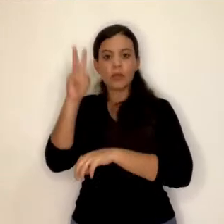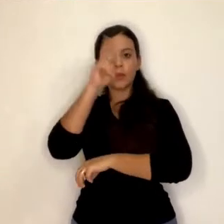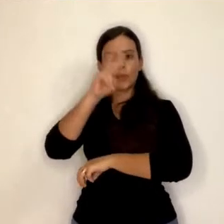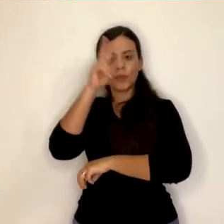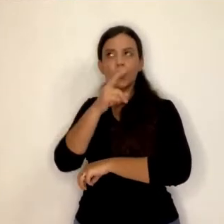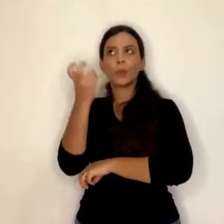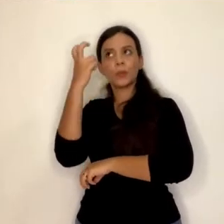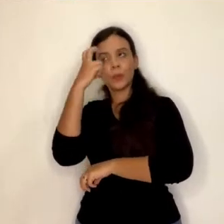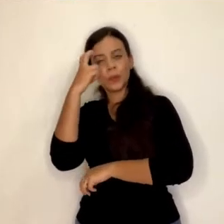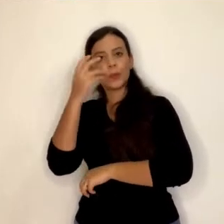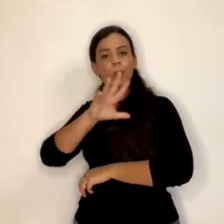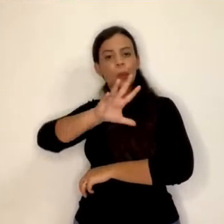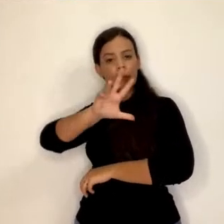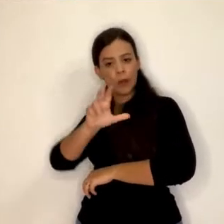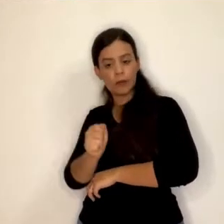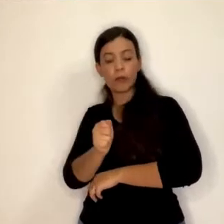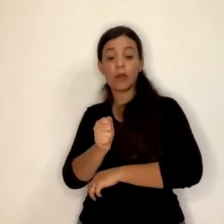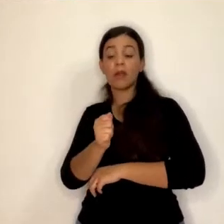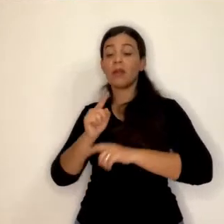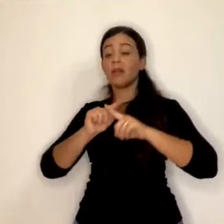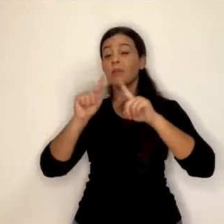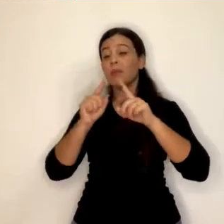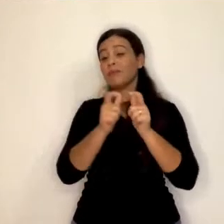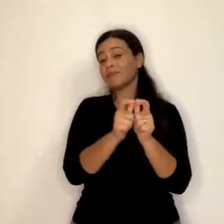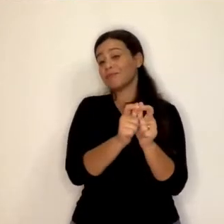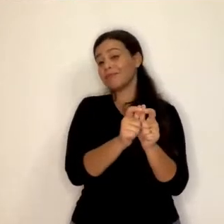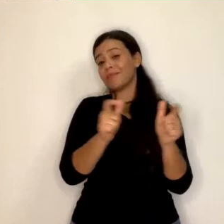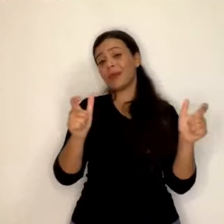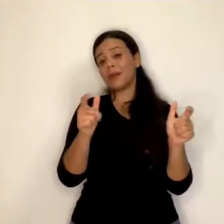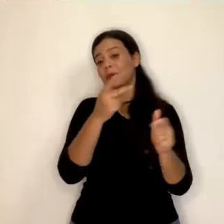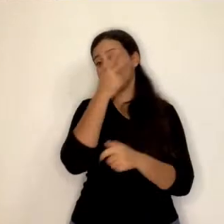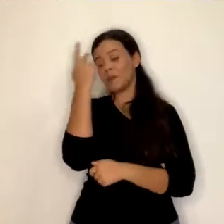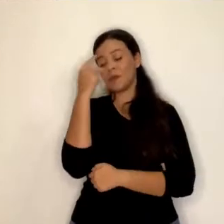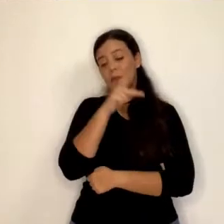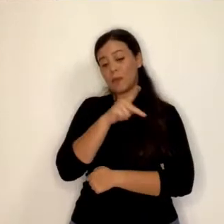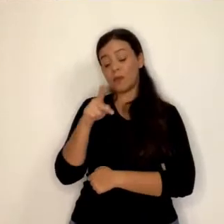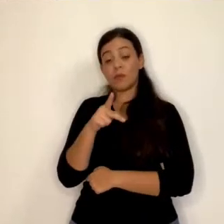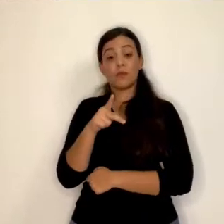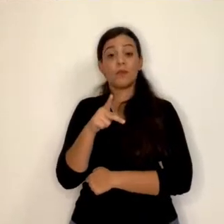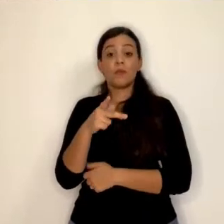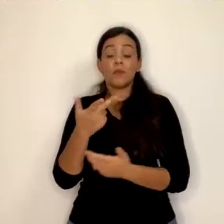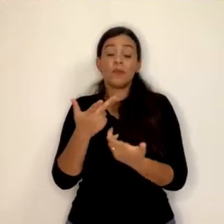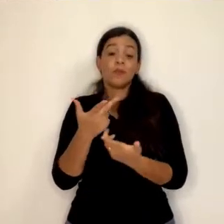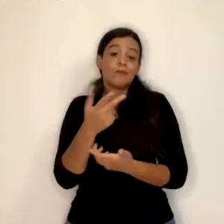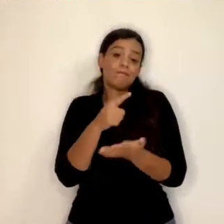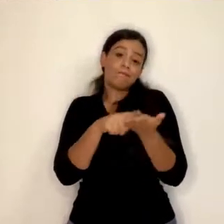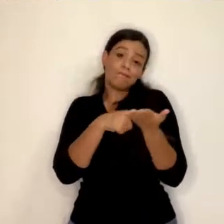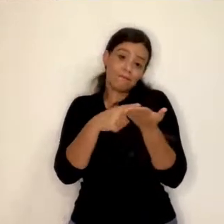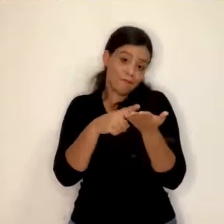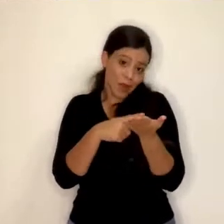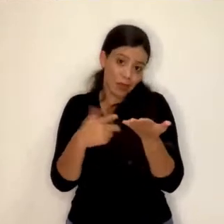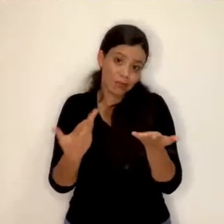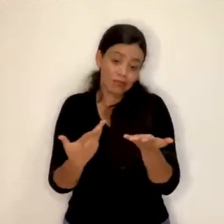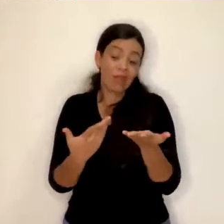Brazilian, Afro-Brazilian and African history in Brazil, but as the majority of